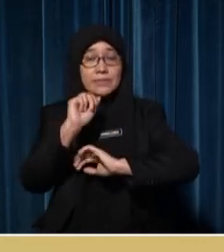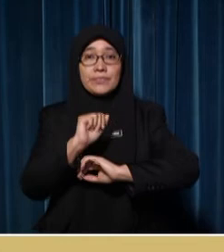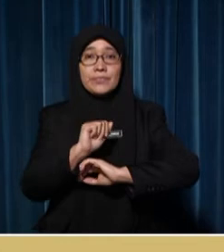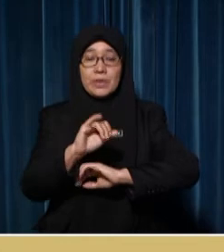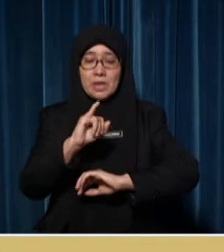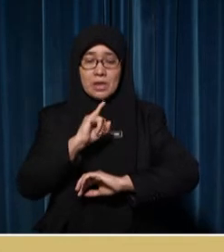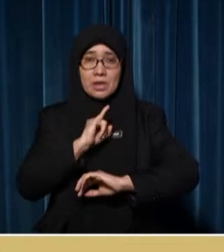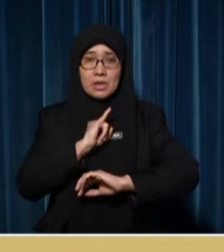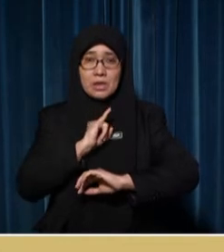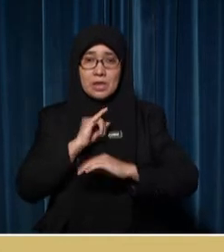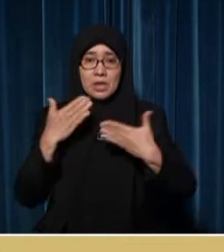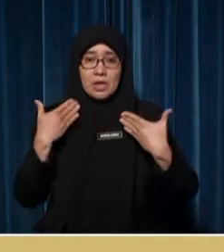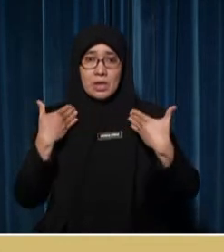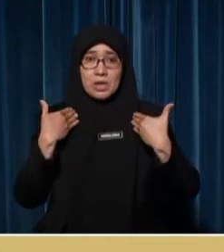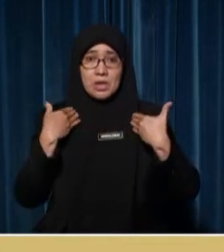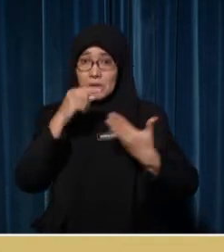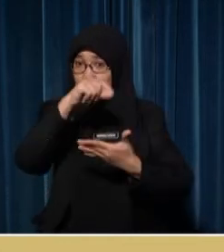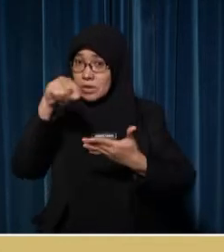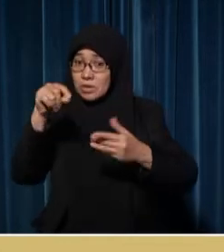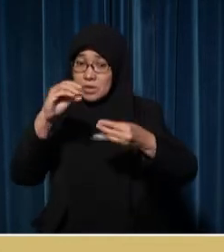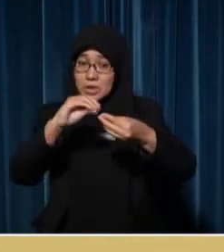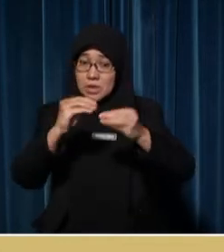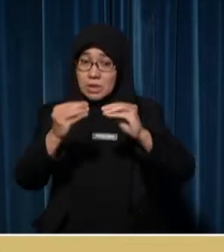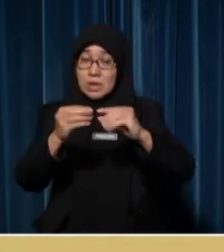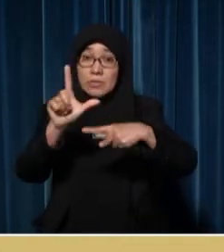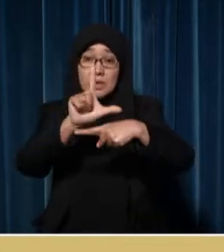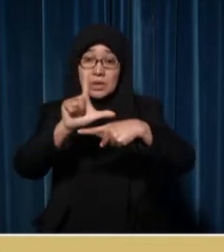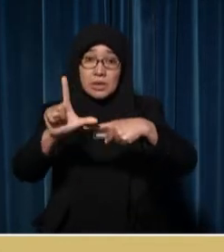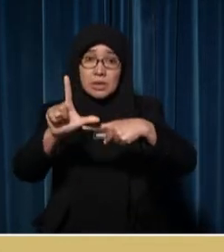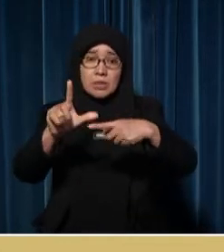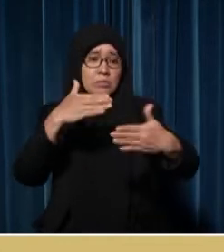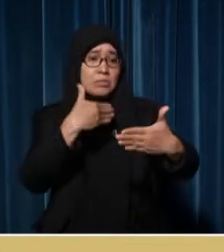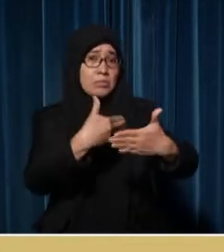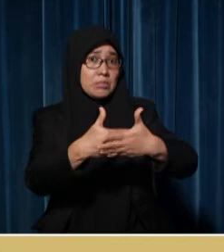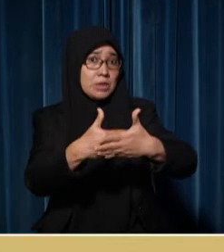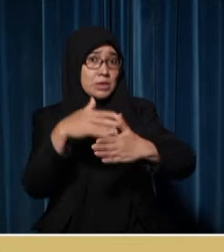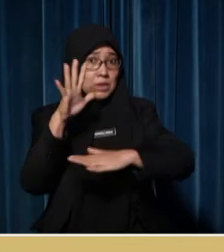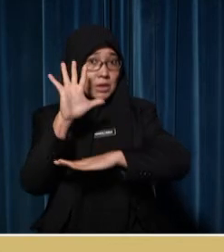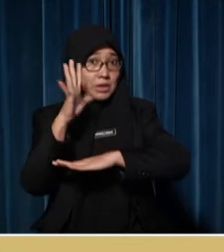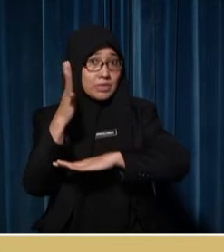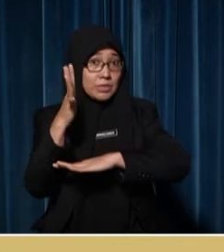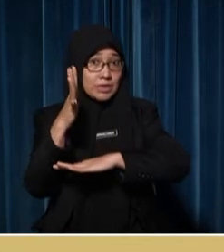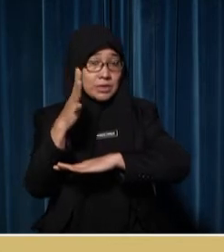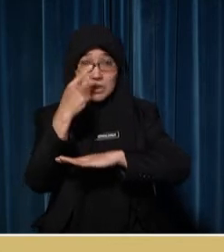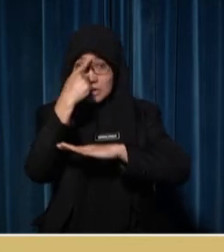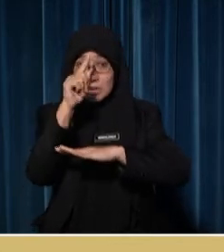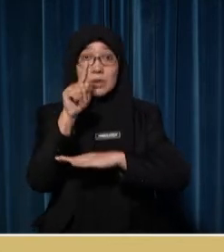I have drawn a number line up to 15 for you.